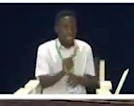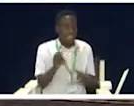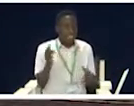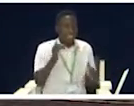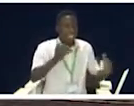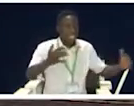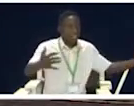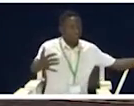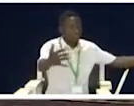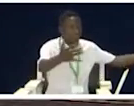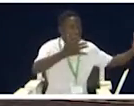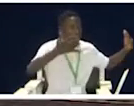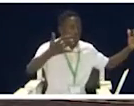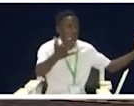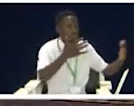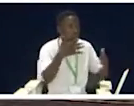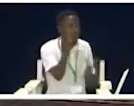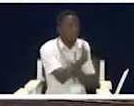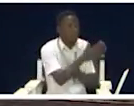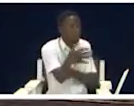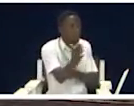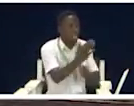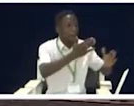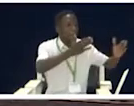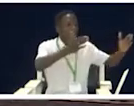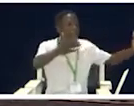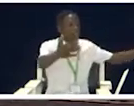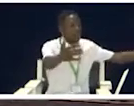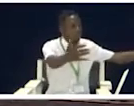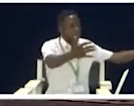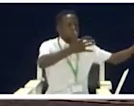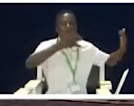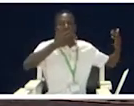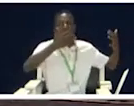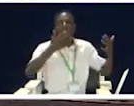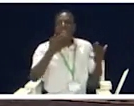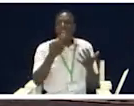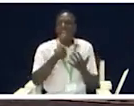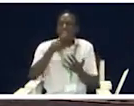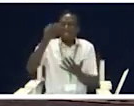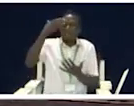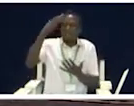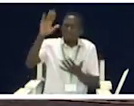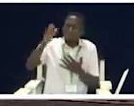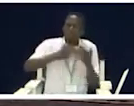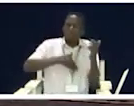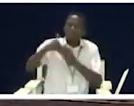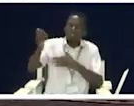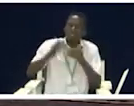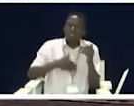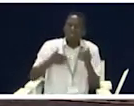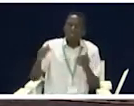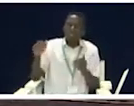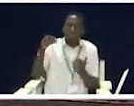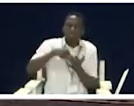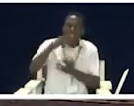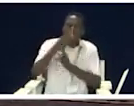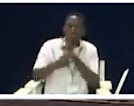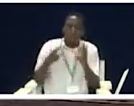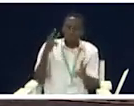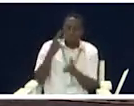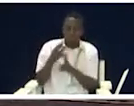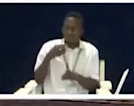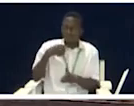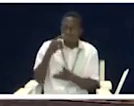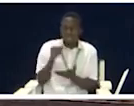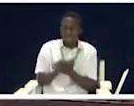ever. In the name of Jesus. Maybe the systems of this world have held you down. They have said you cannot go past a level. They've